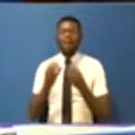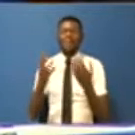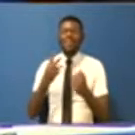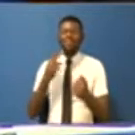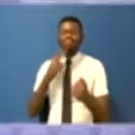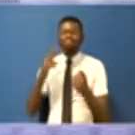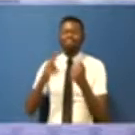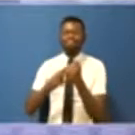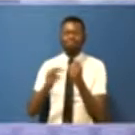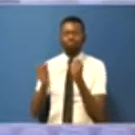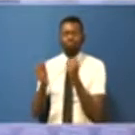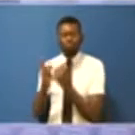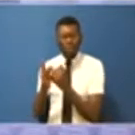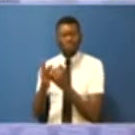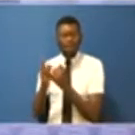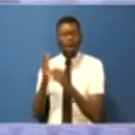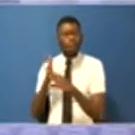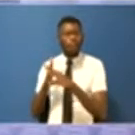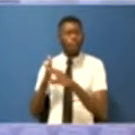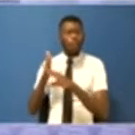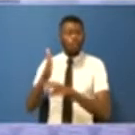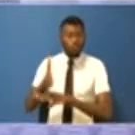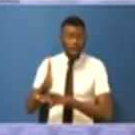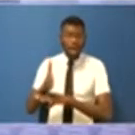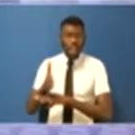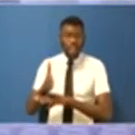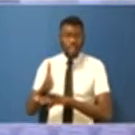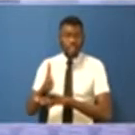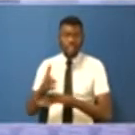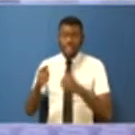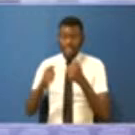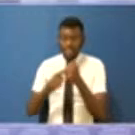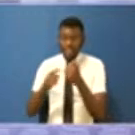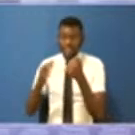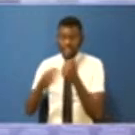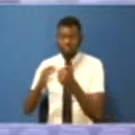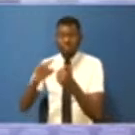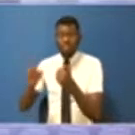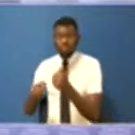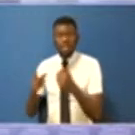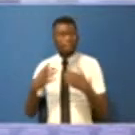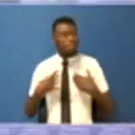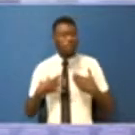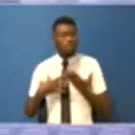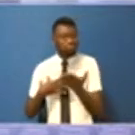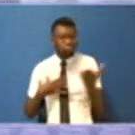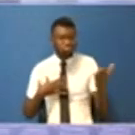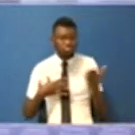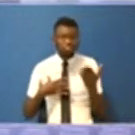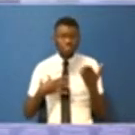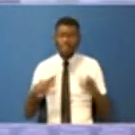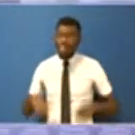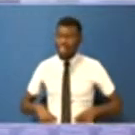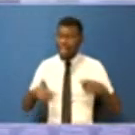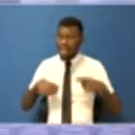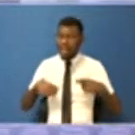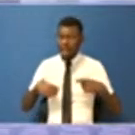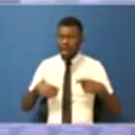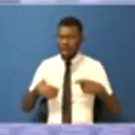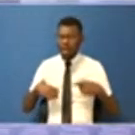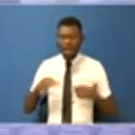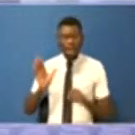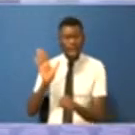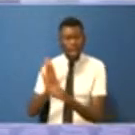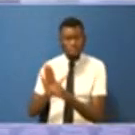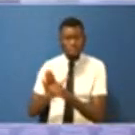712 times what ought to have been 68 000 people per square kilometer that's a homework isn't